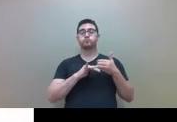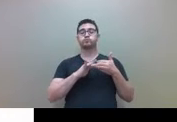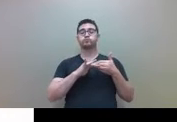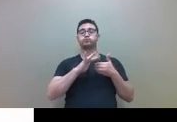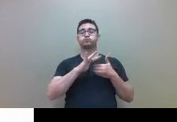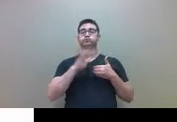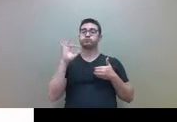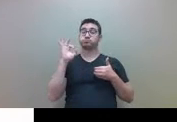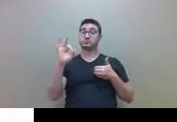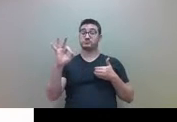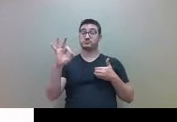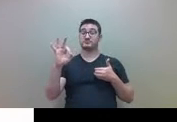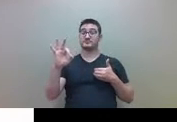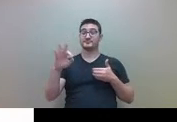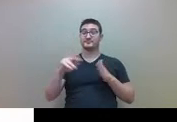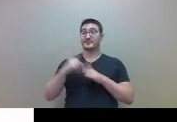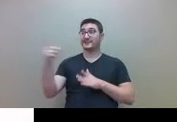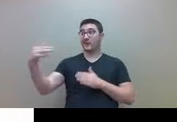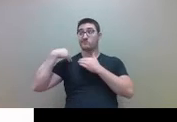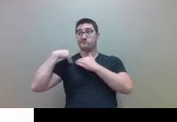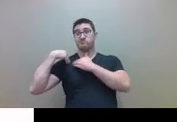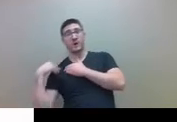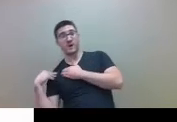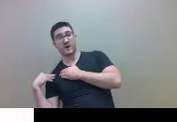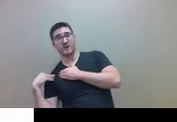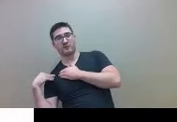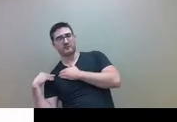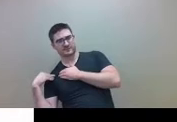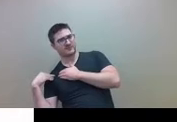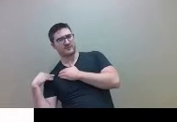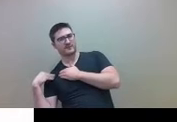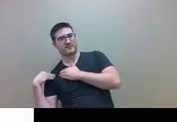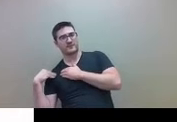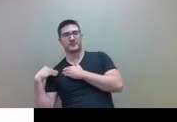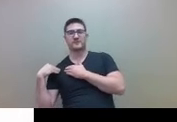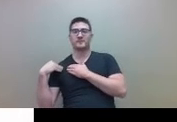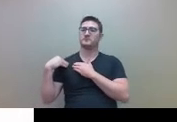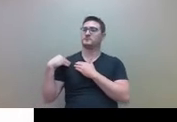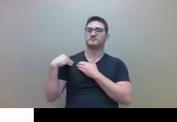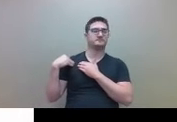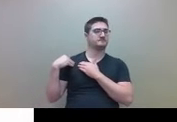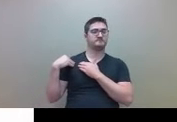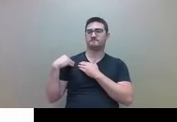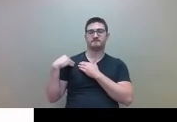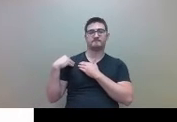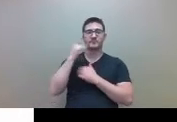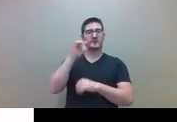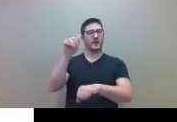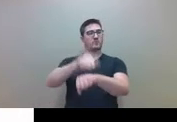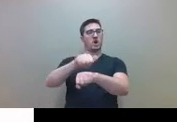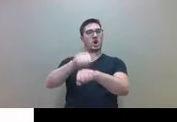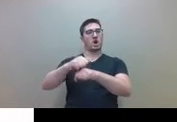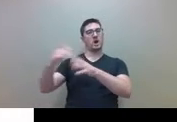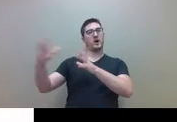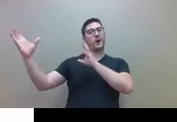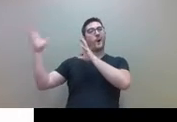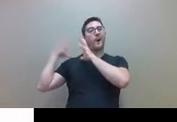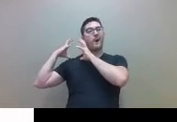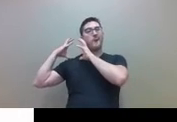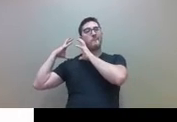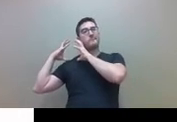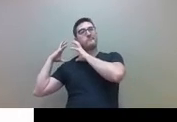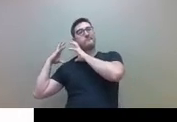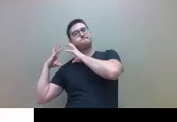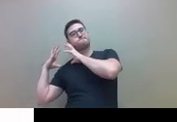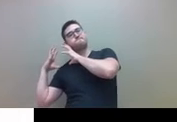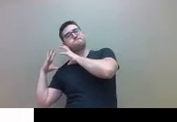now this burden doesn't become this giant boulder on your shoulder. You don't start to look at that